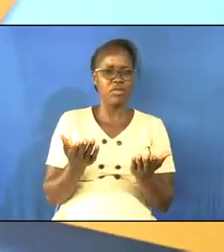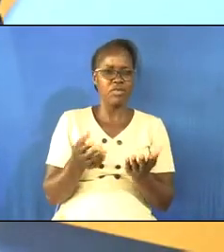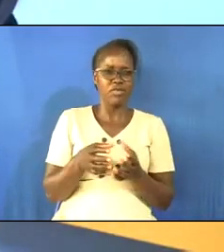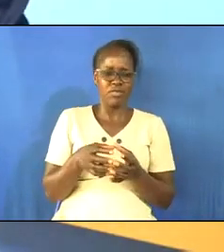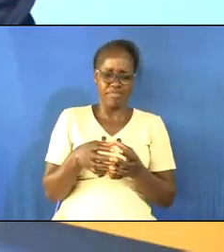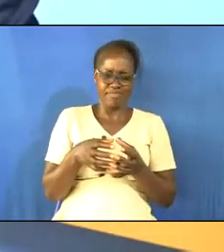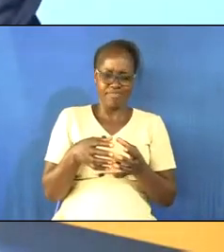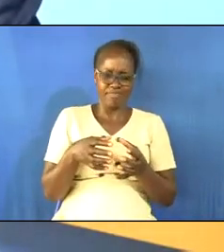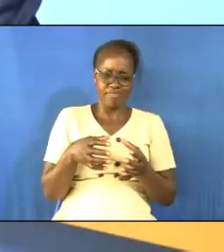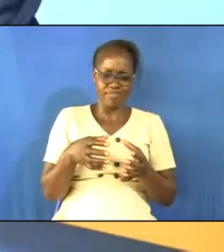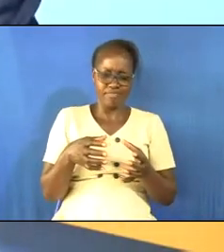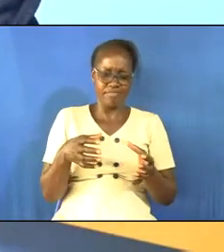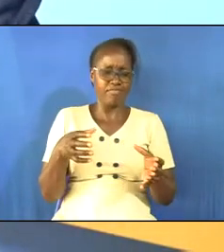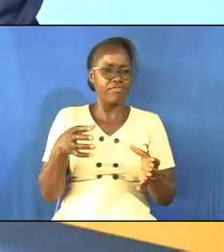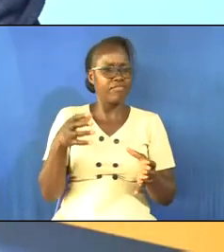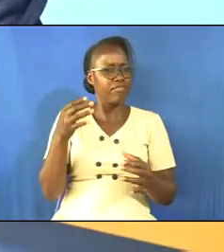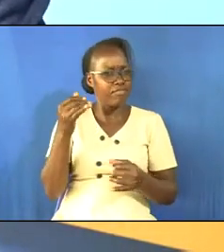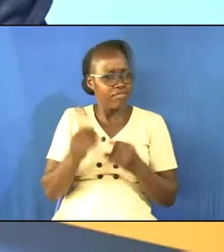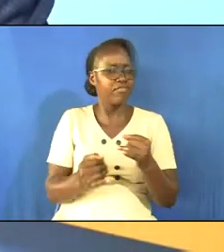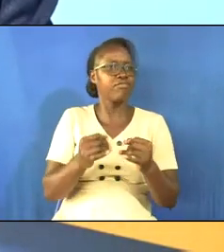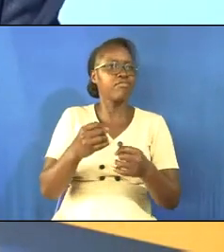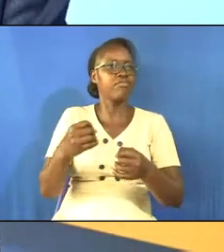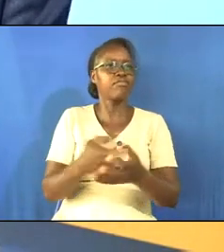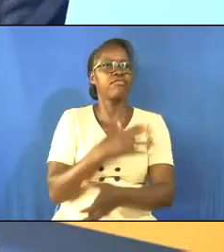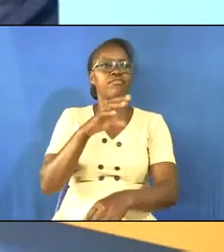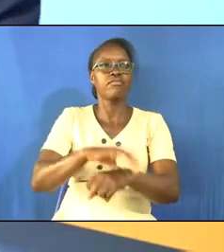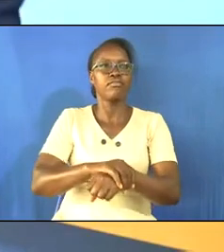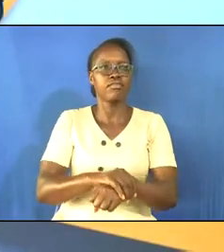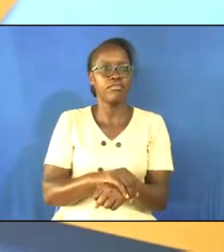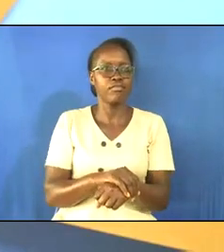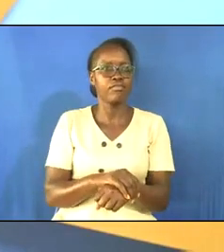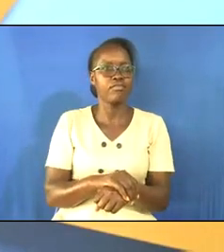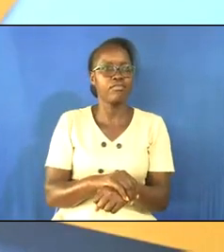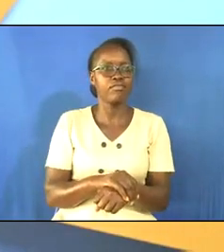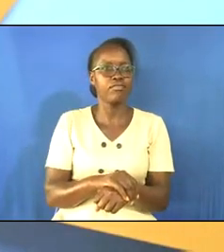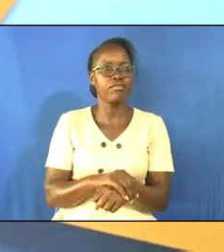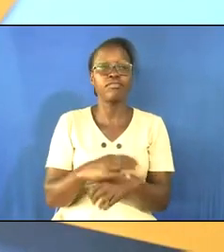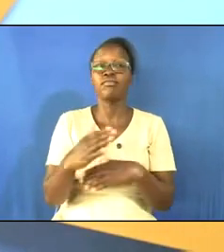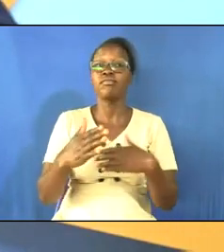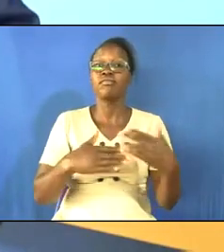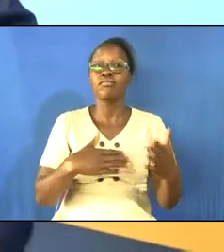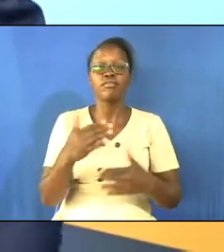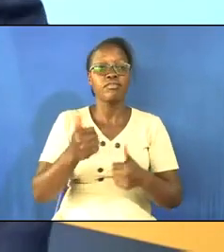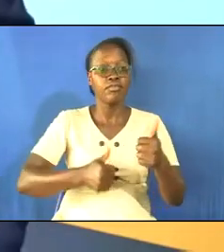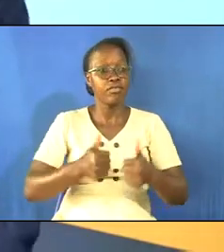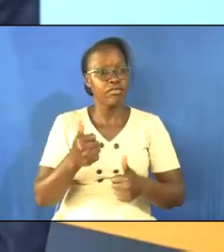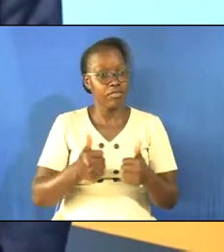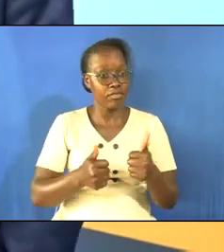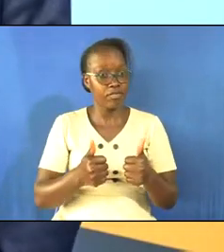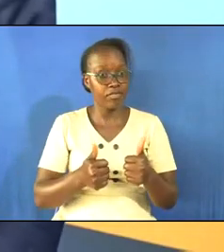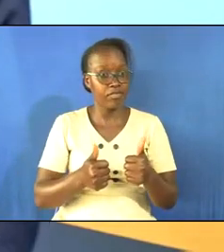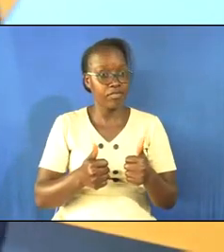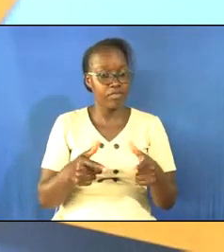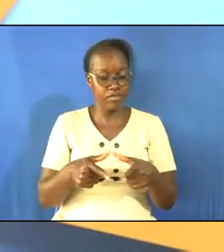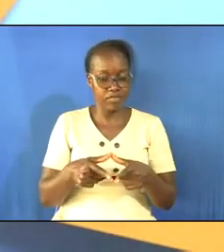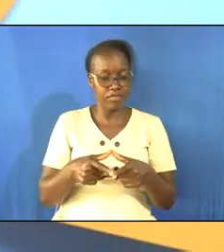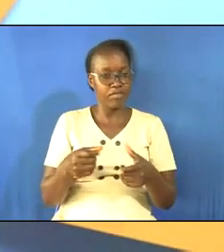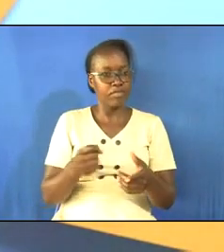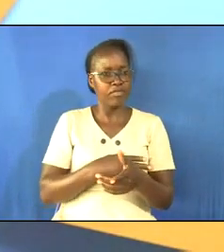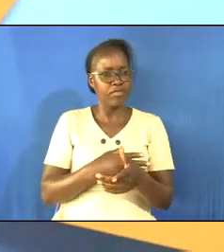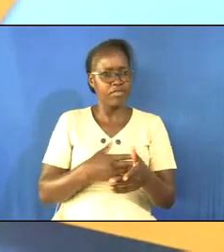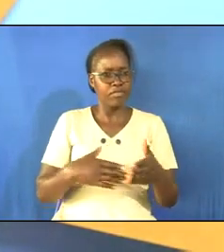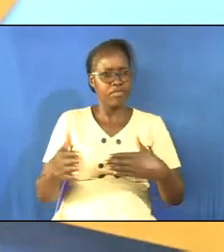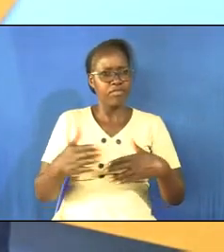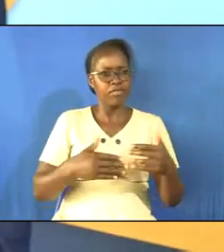inflammation that eventually leads to cancer. So what are the common symptoms of cervical cancer? So usually the early symptoms